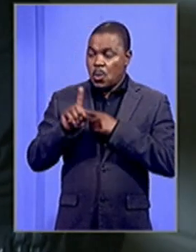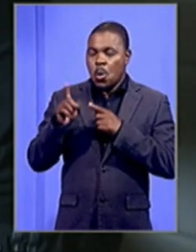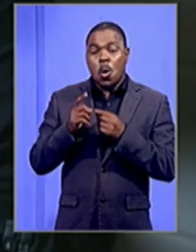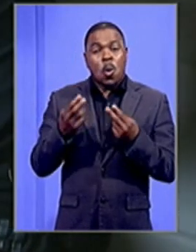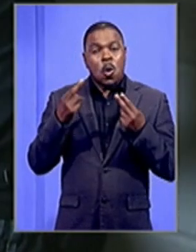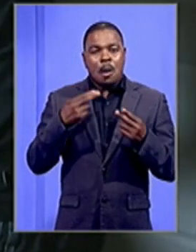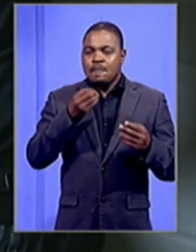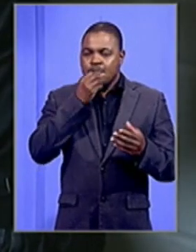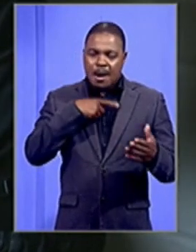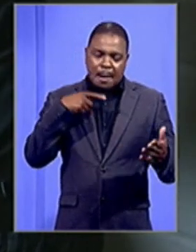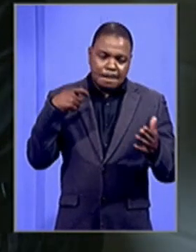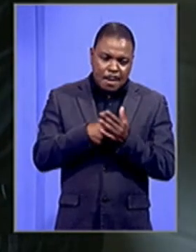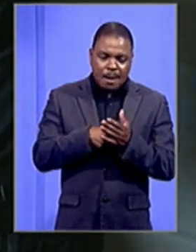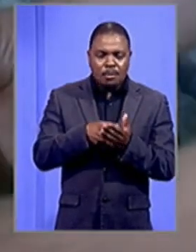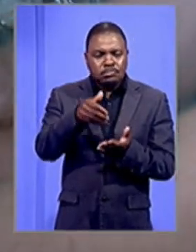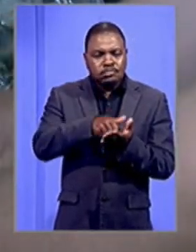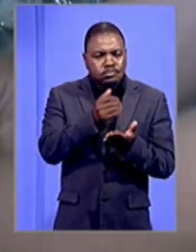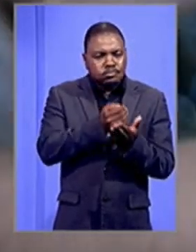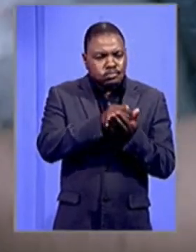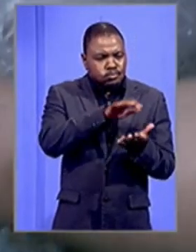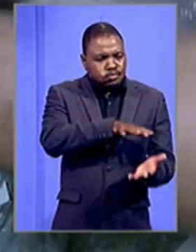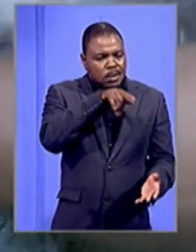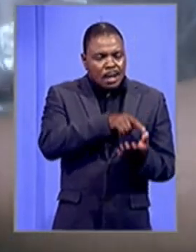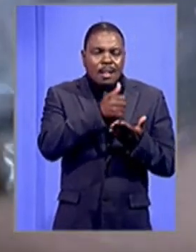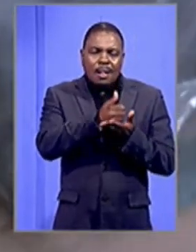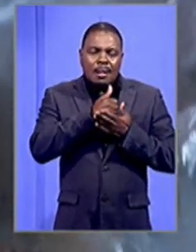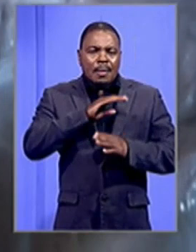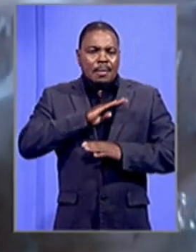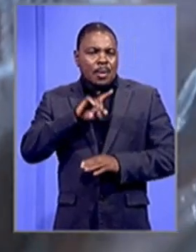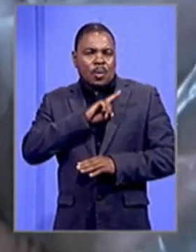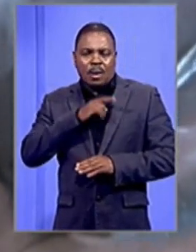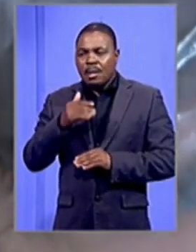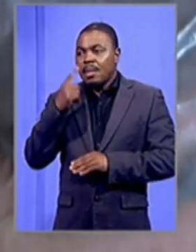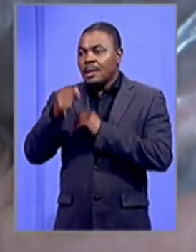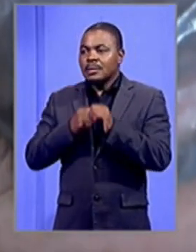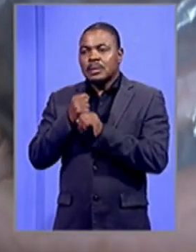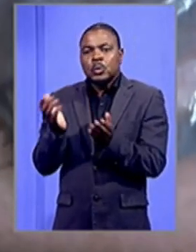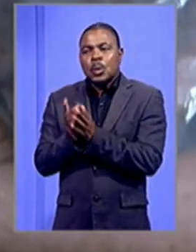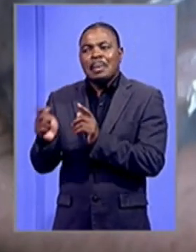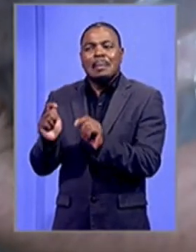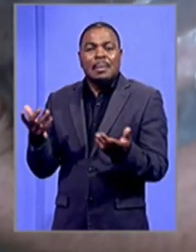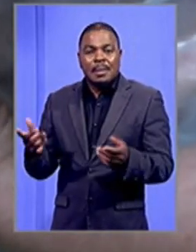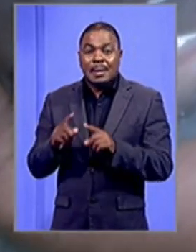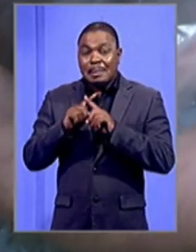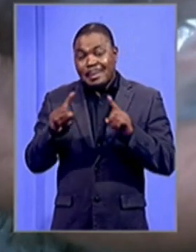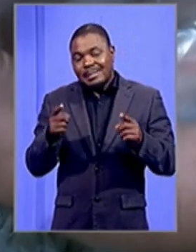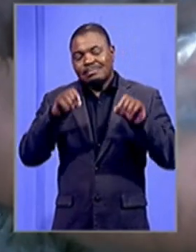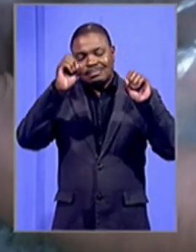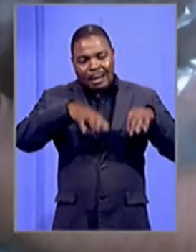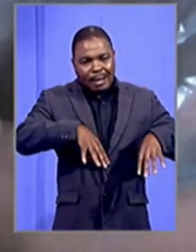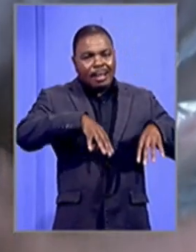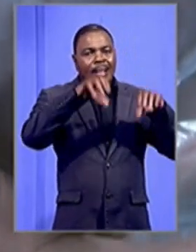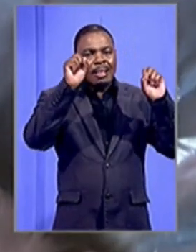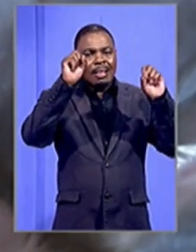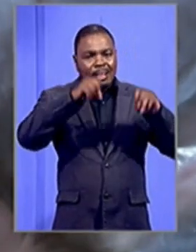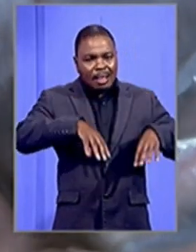tseo a neng a di bolokela madi di tla mo imolola ka paka ya go boela sekolong ngwaga o tlang. Fela jaaka go timiwa ga motlakase